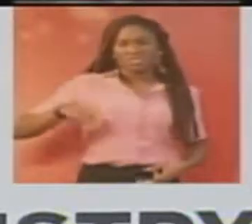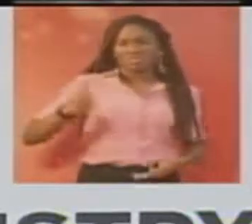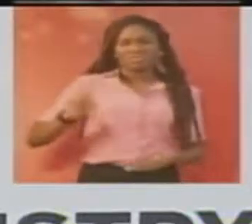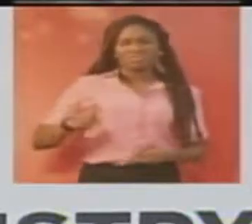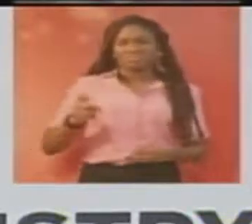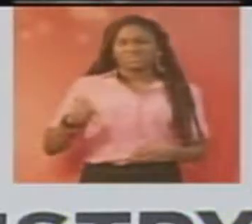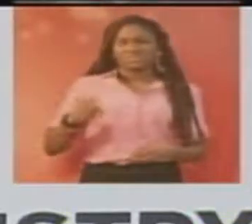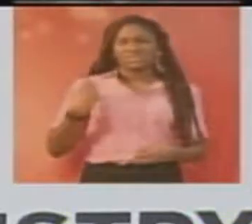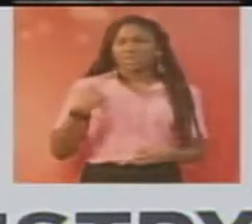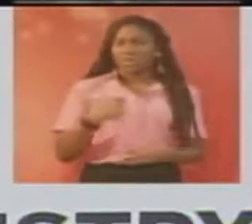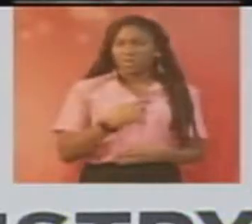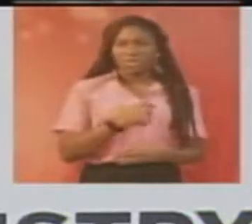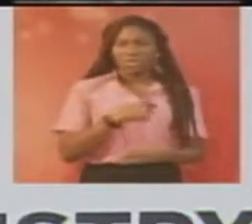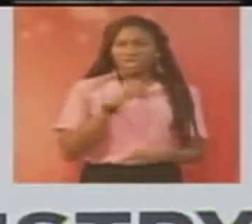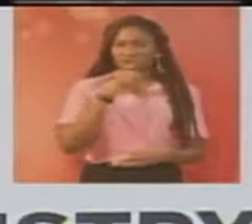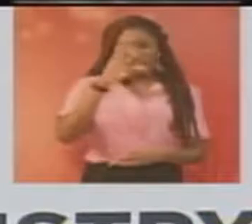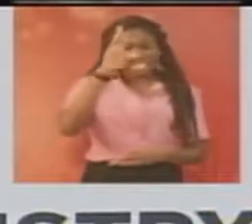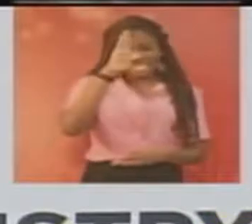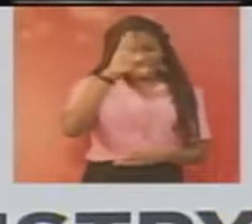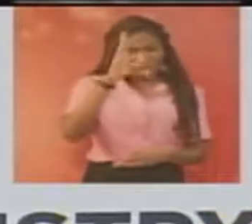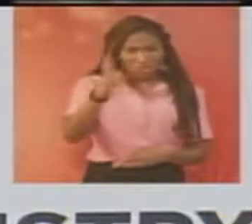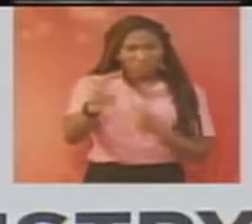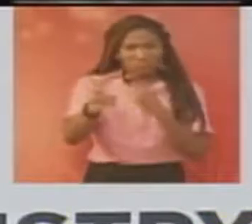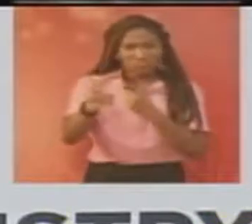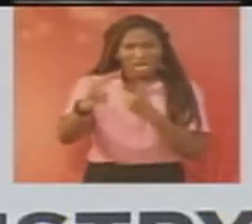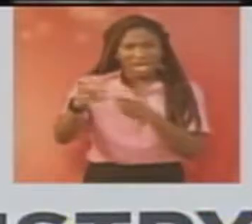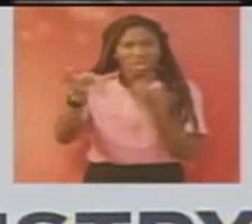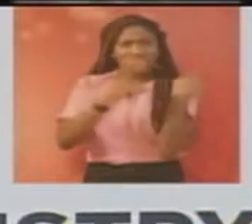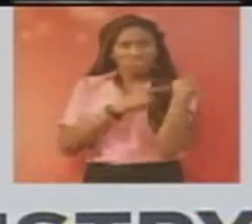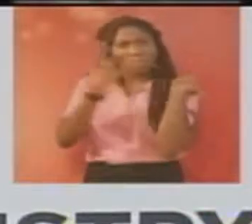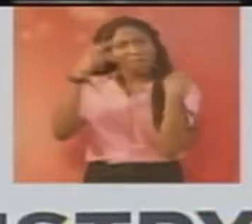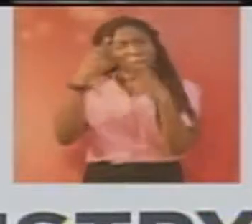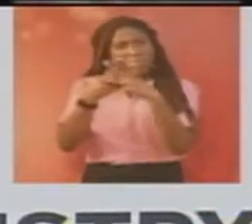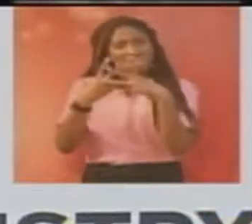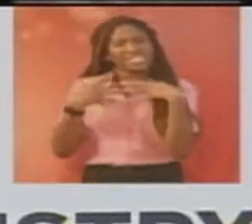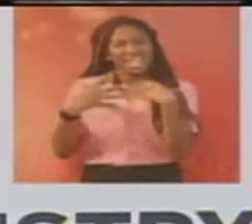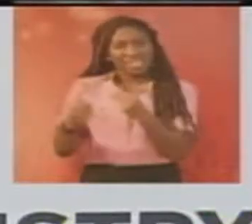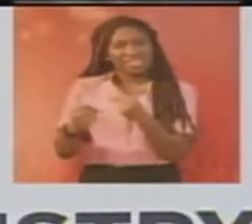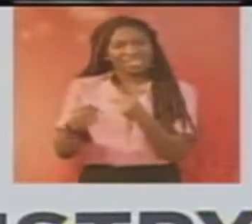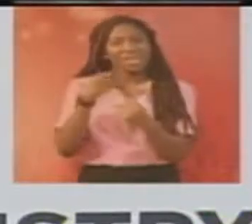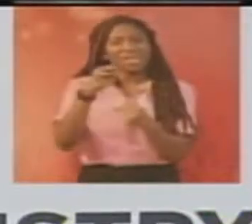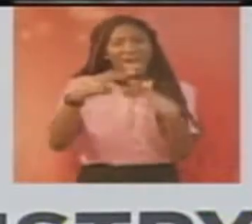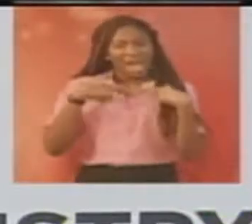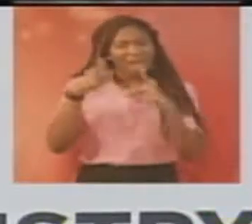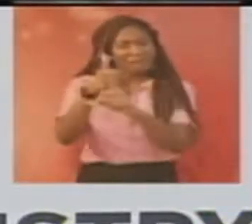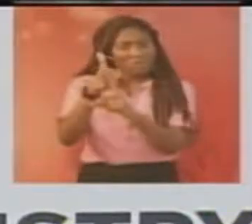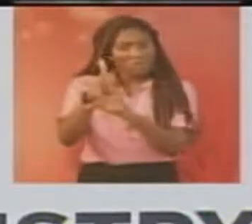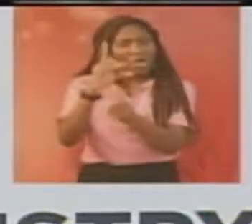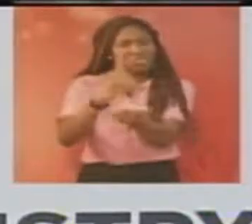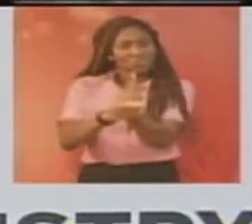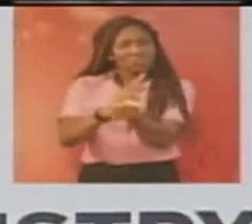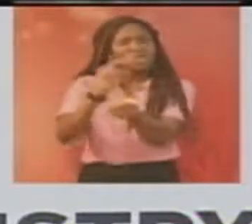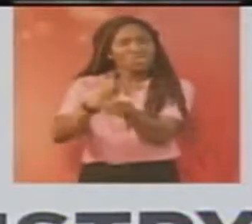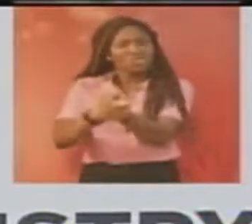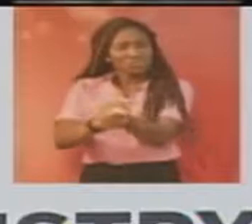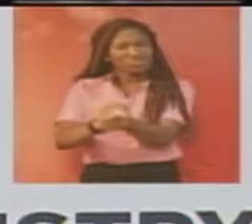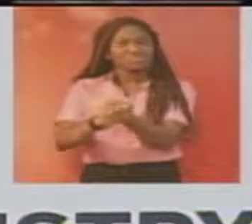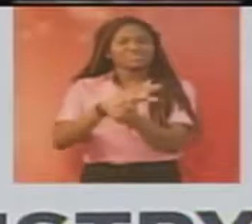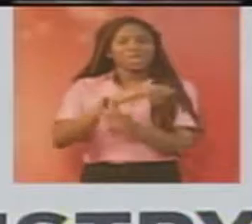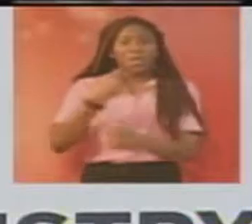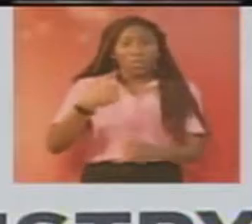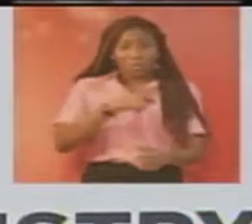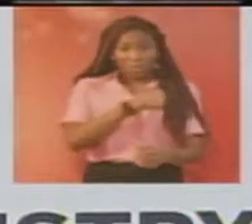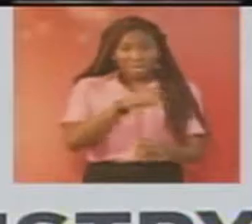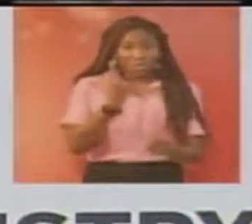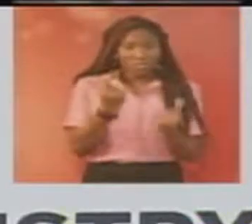ones directly administering that prison health system. So while we have provided the information on how best